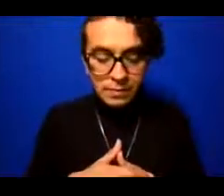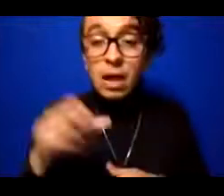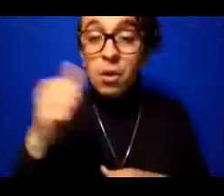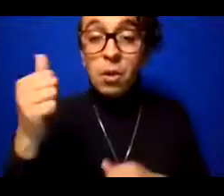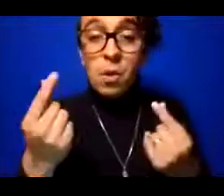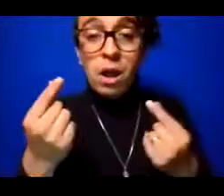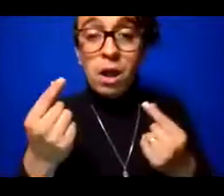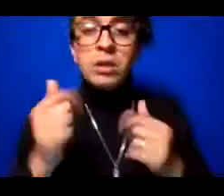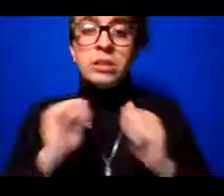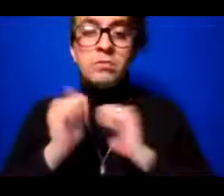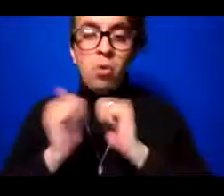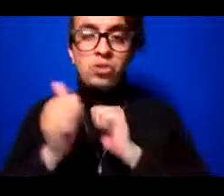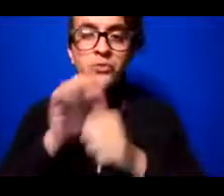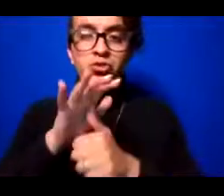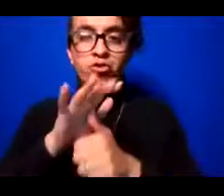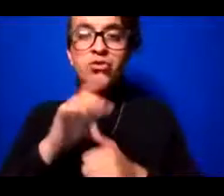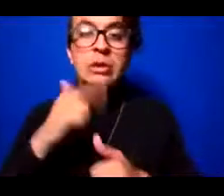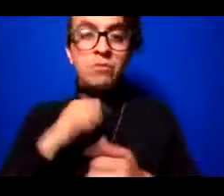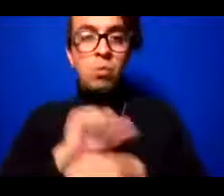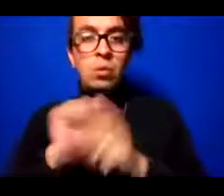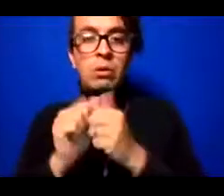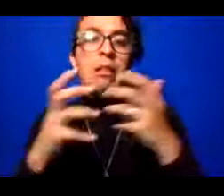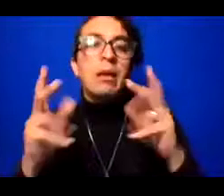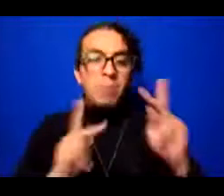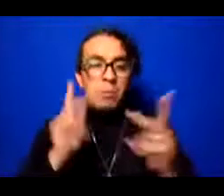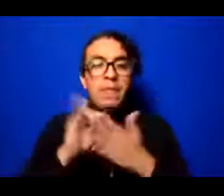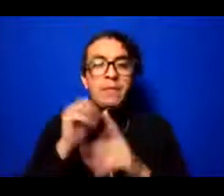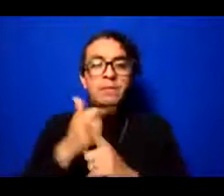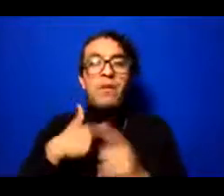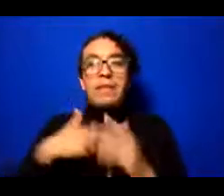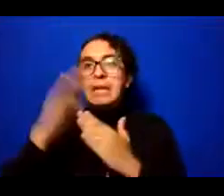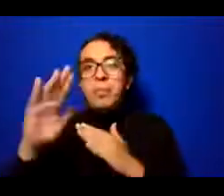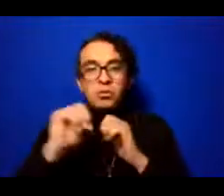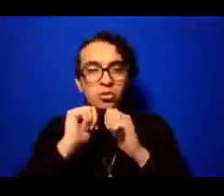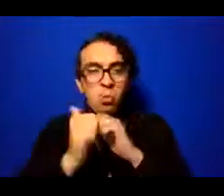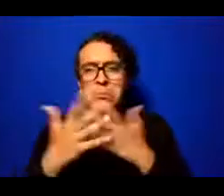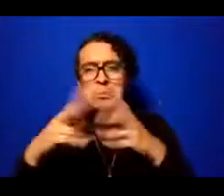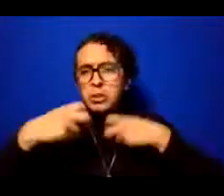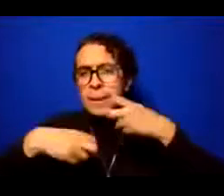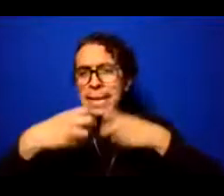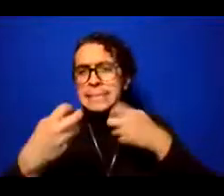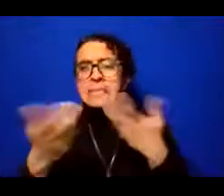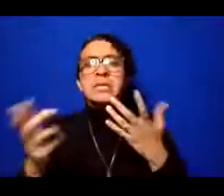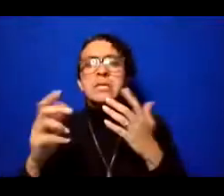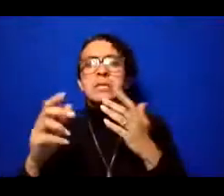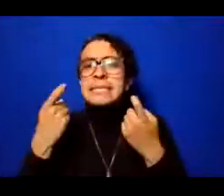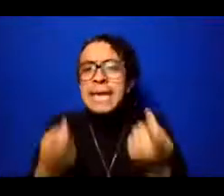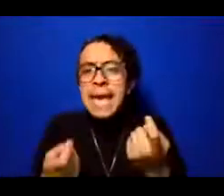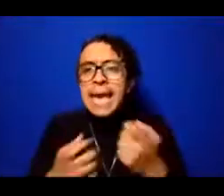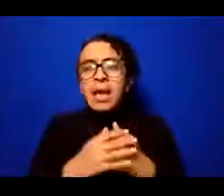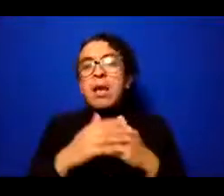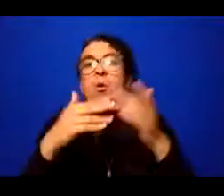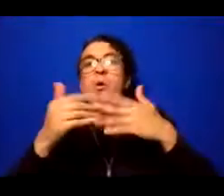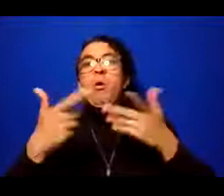I've treated a lot of individuals who are at the top of their sports, whether it be in gymnastics or skiing, or some of these really